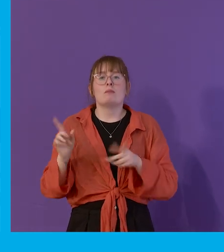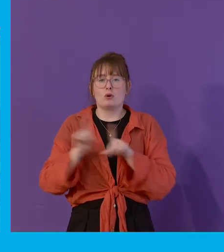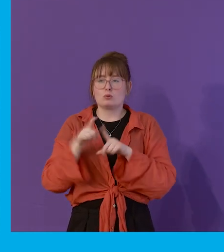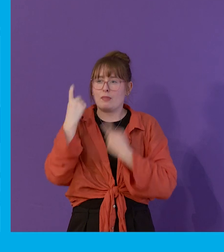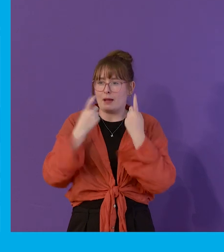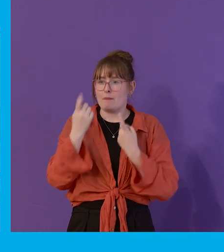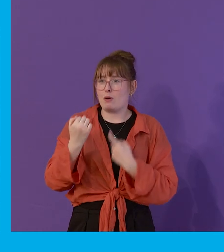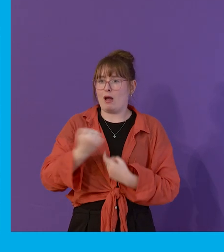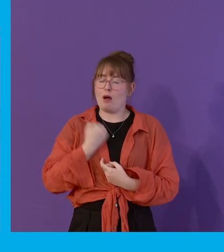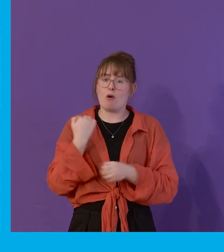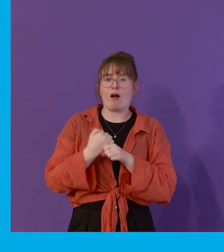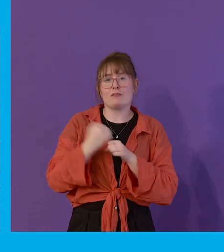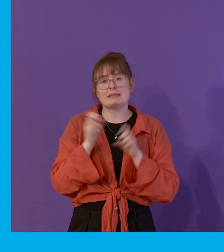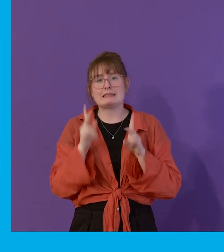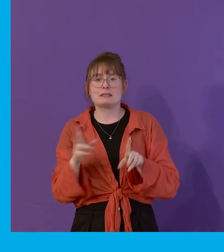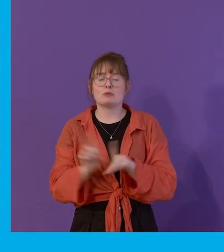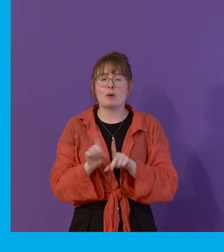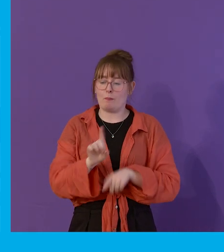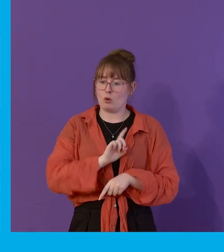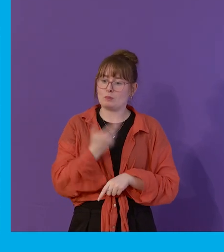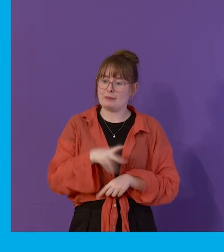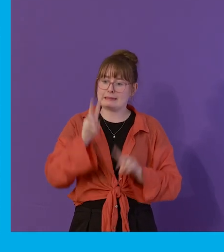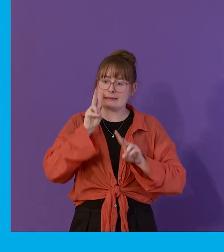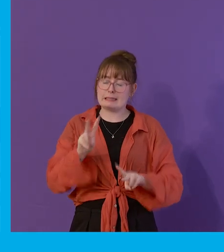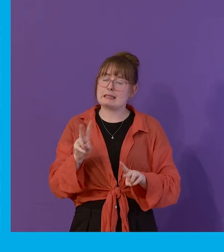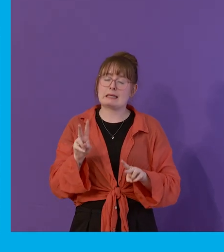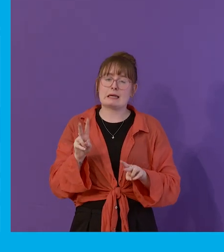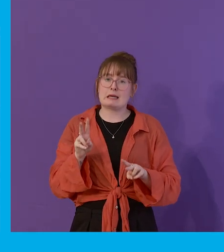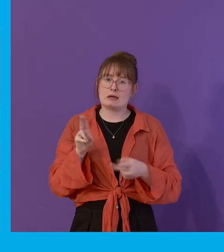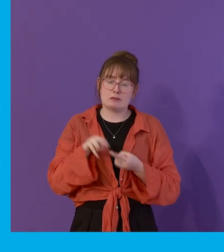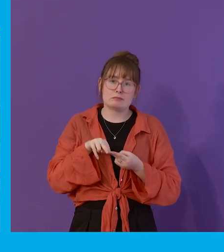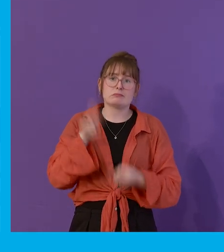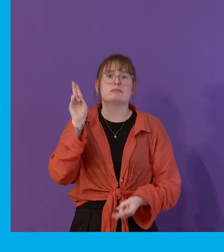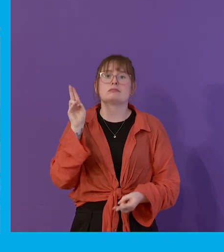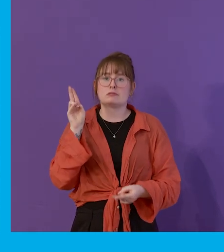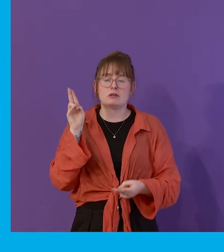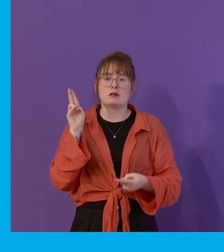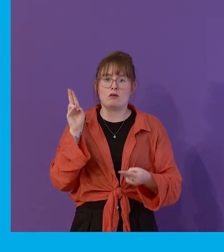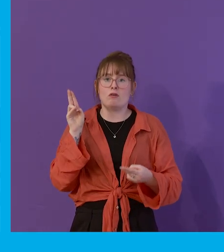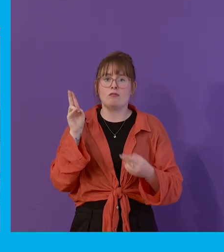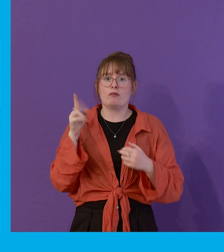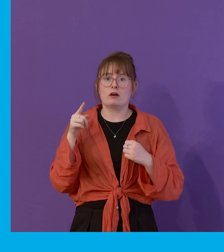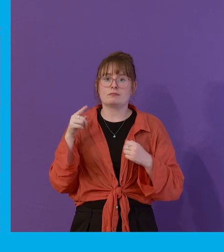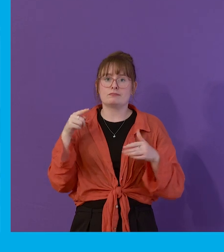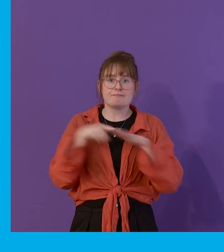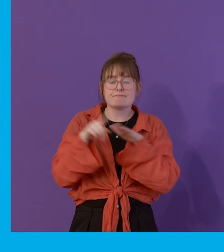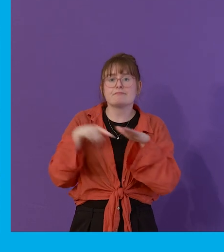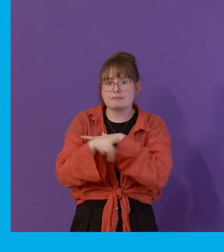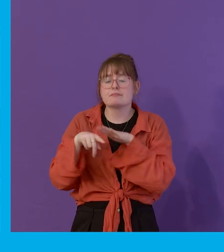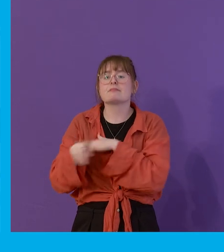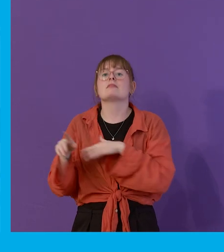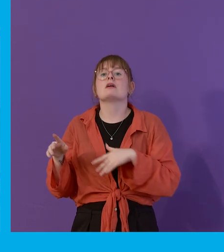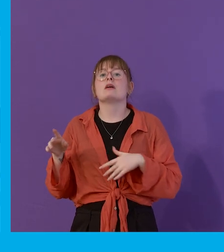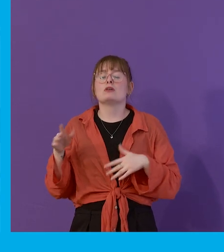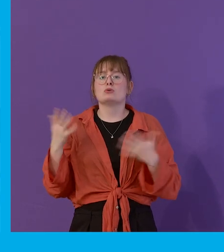of local government as well, because we've seen increasing silos, not just because of the direction of funding, but also because of the changing shape of